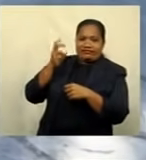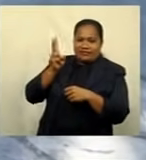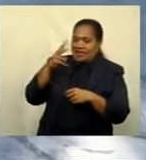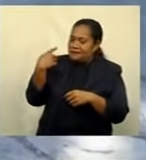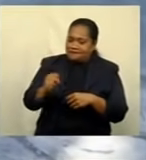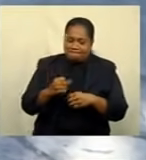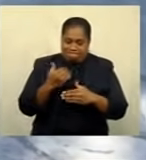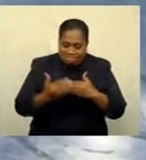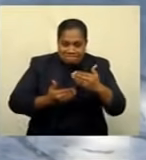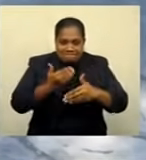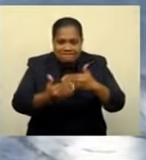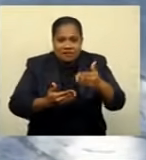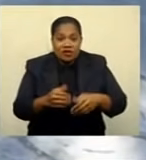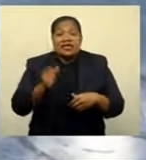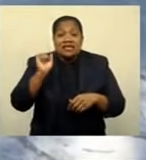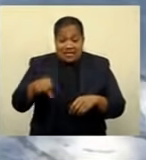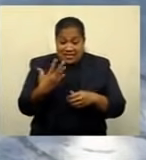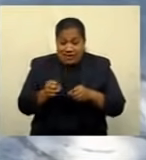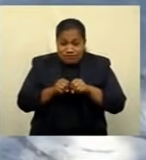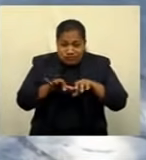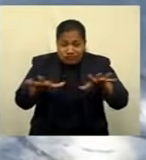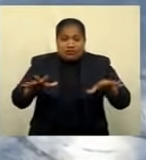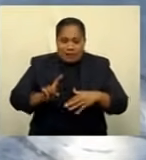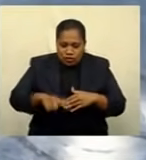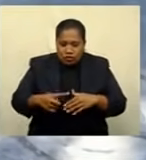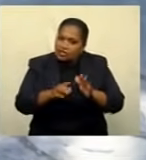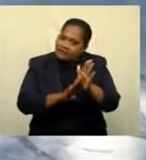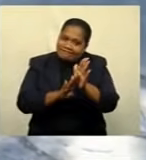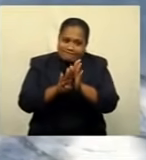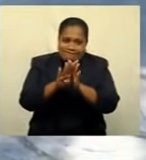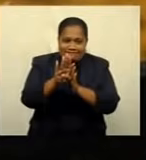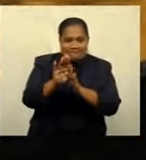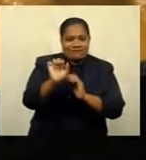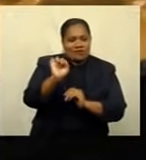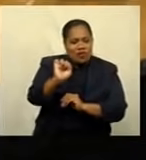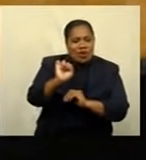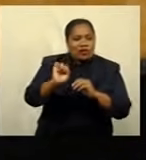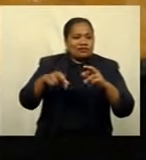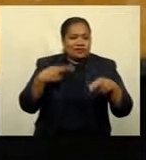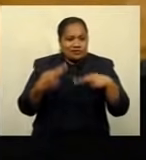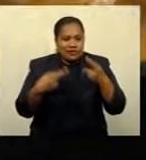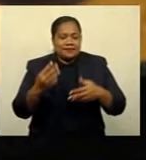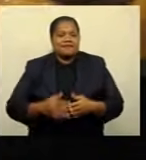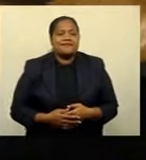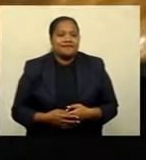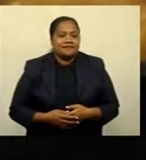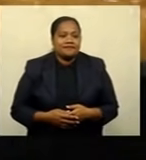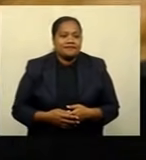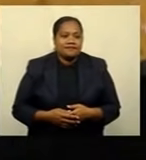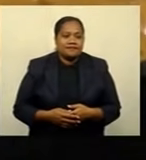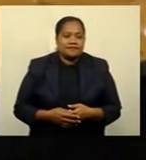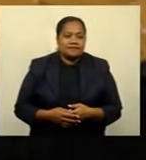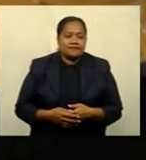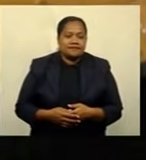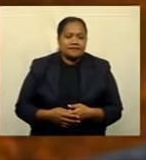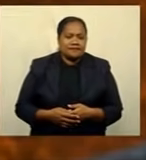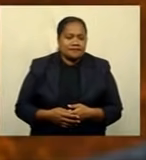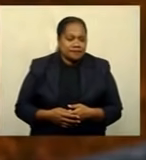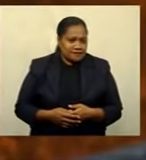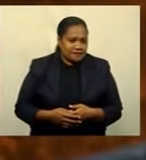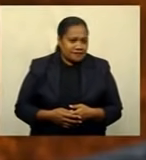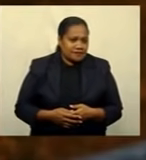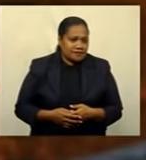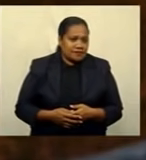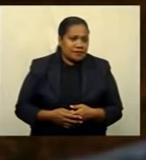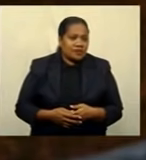he continues to operate. We introduce authentic Indian and Asian cuisine and local seafood,